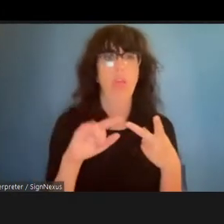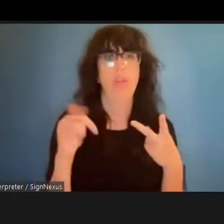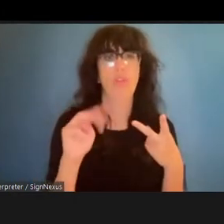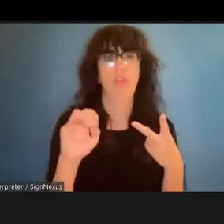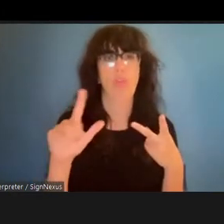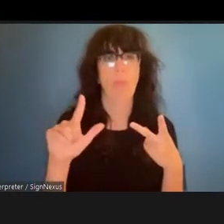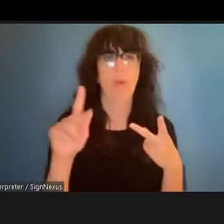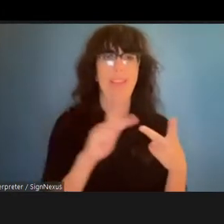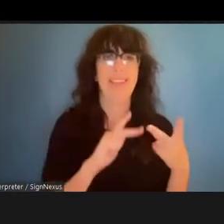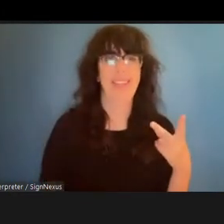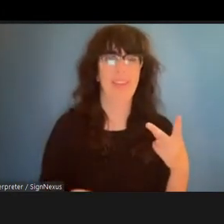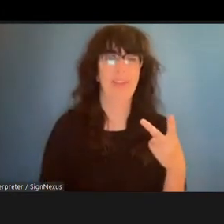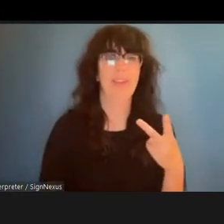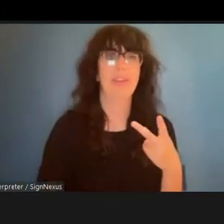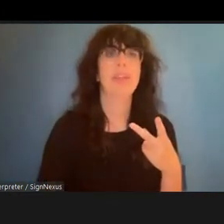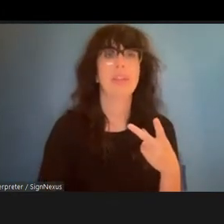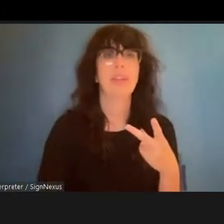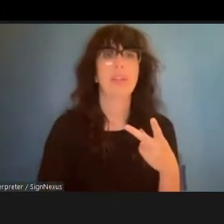king